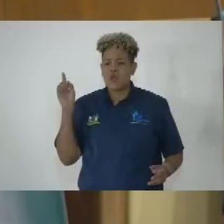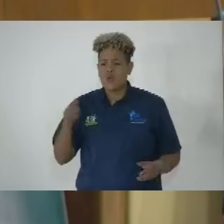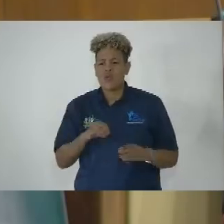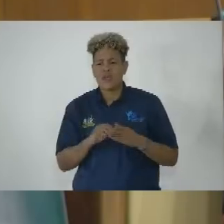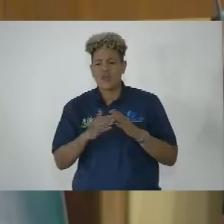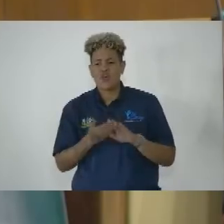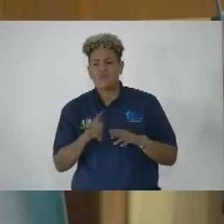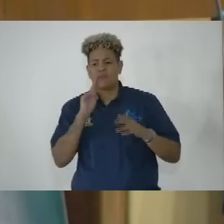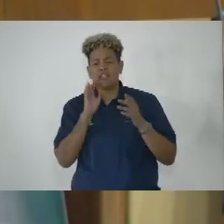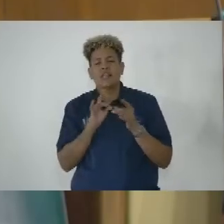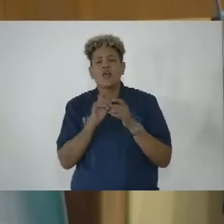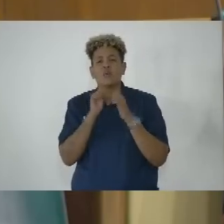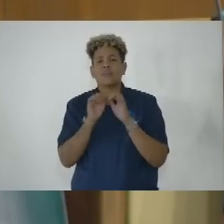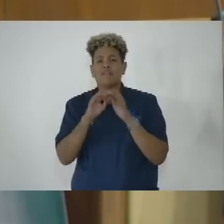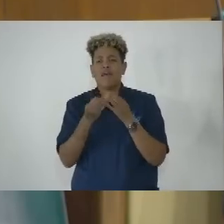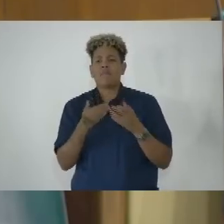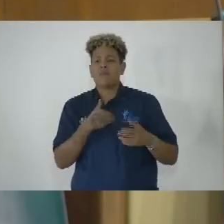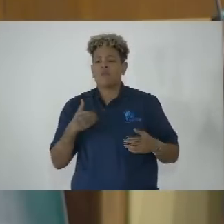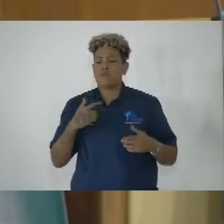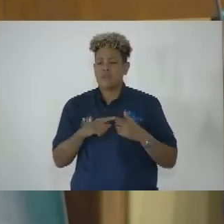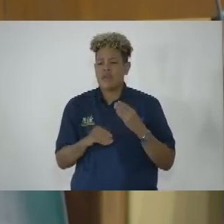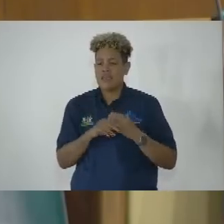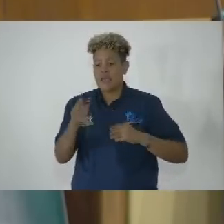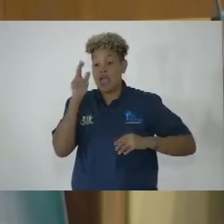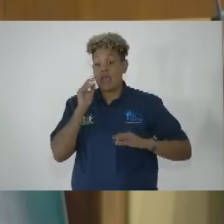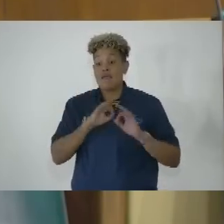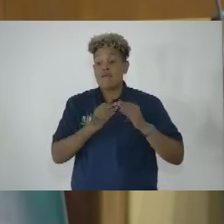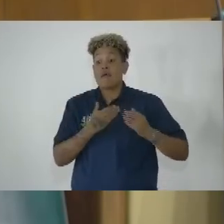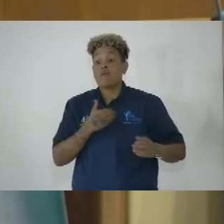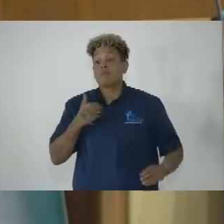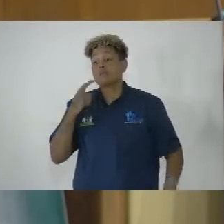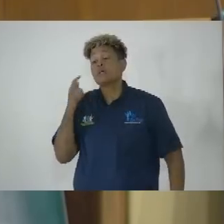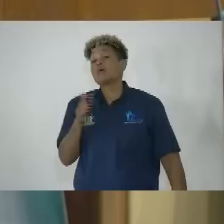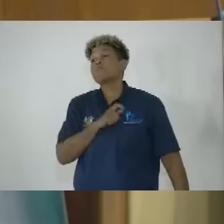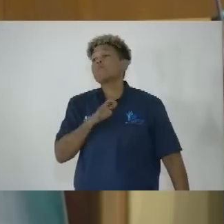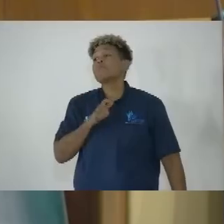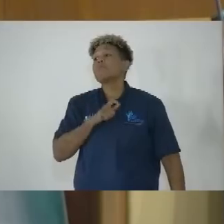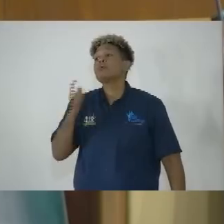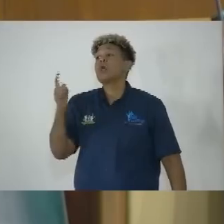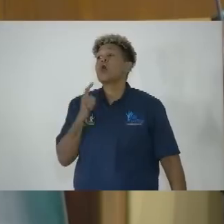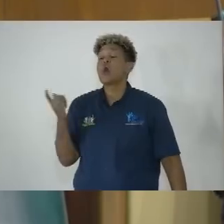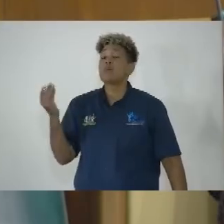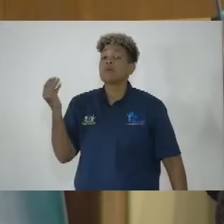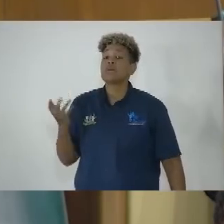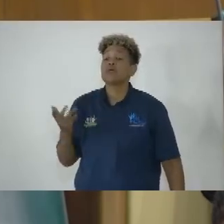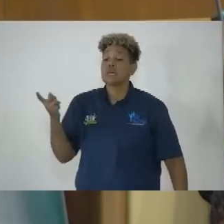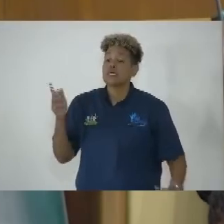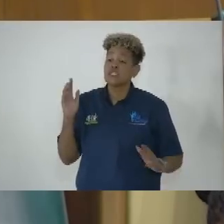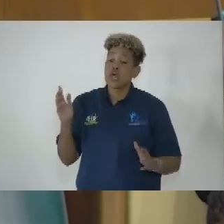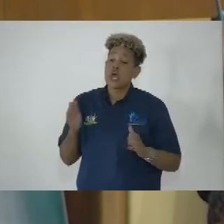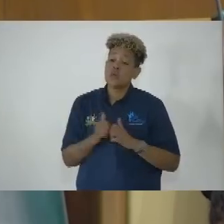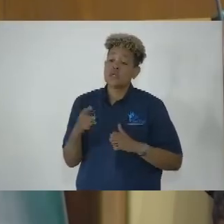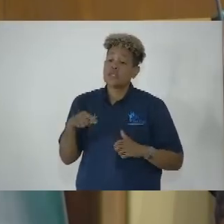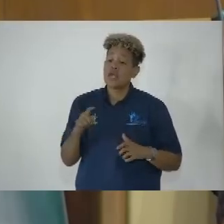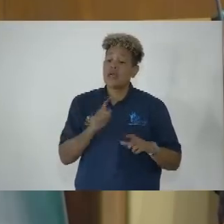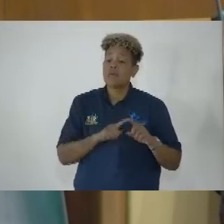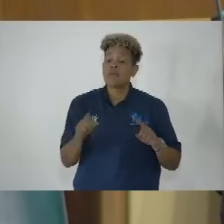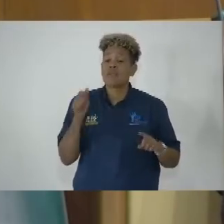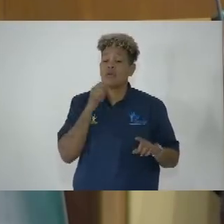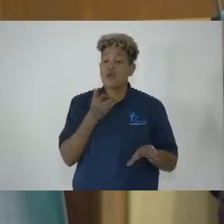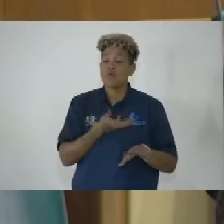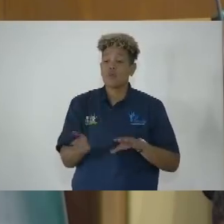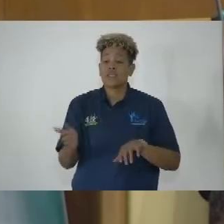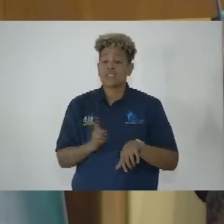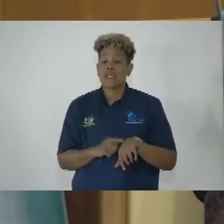they talk to them. And you would hear the family members say, the police then come and them talk to them. But it's a waste of